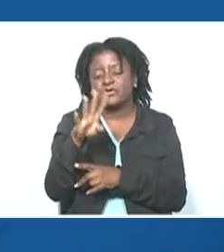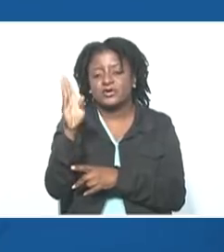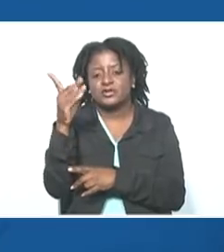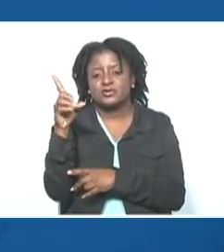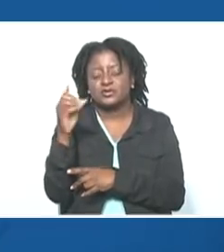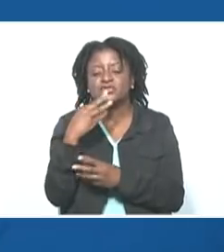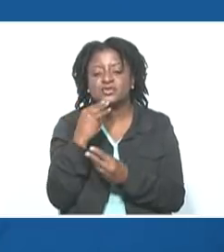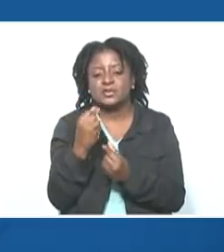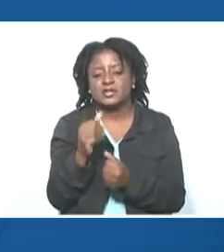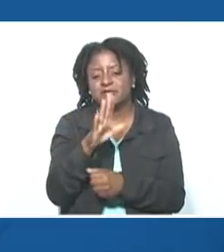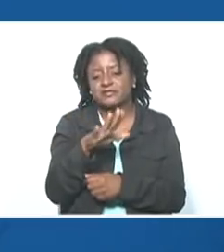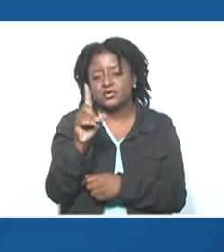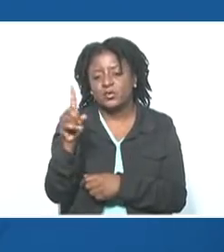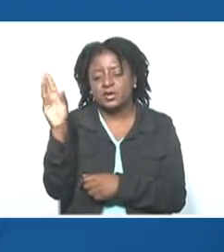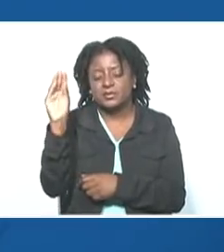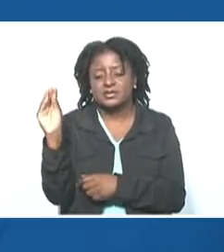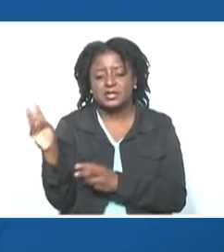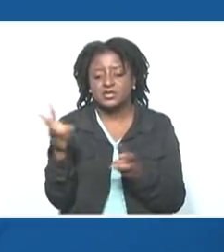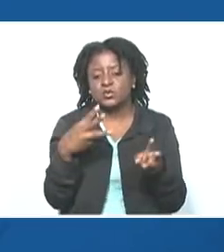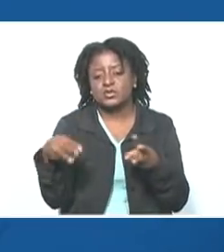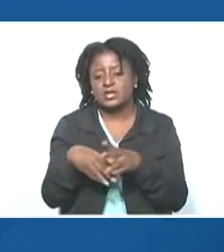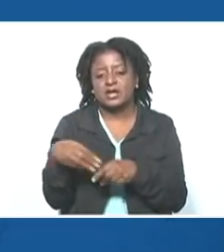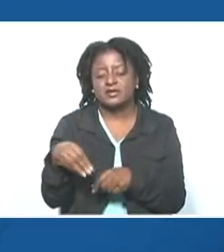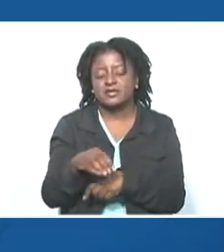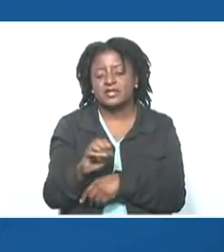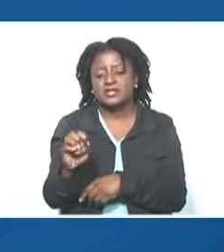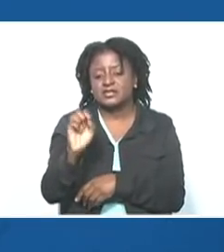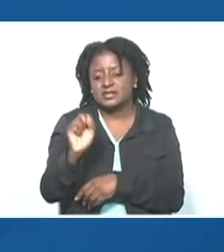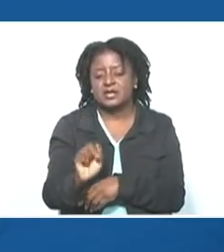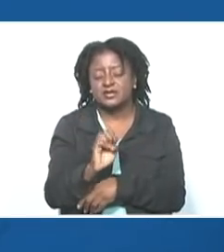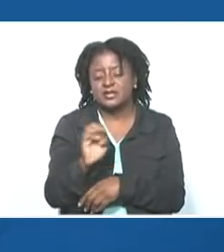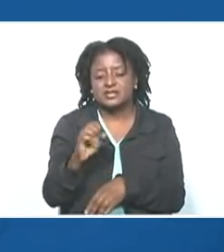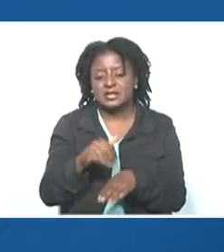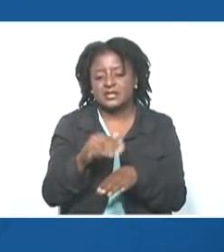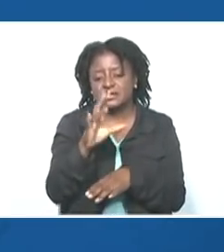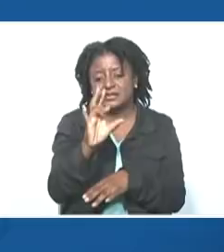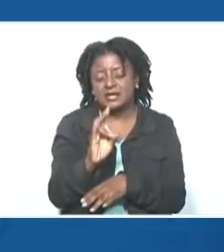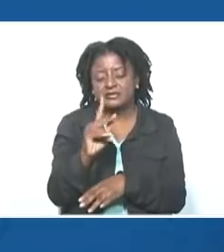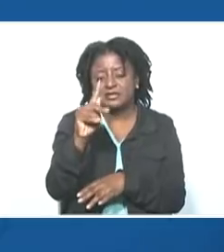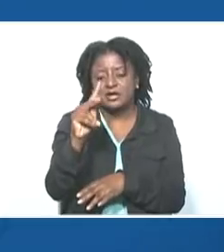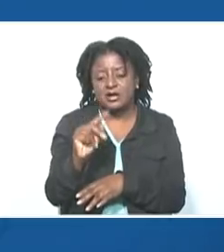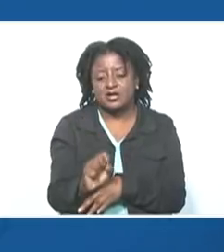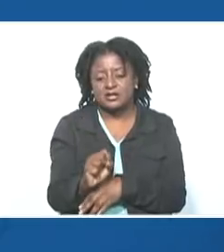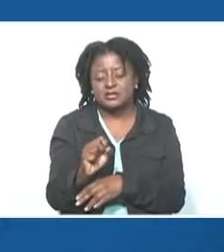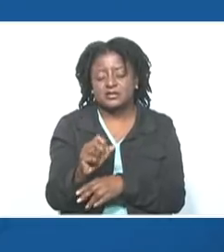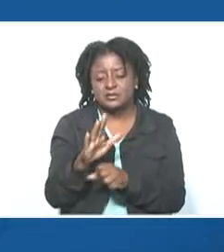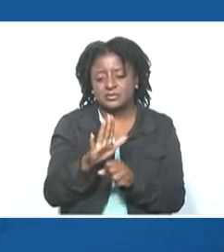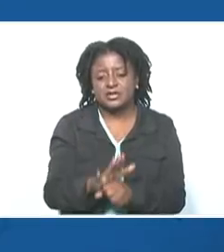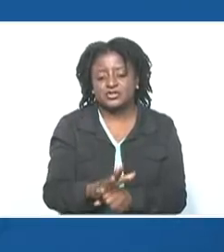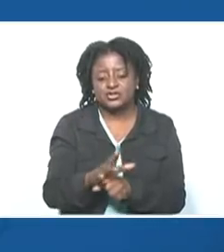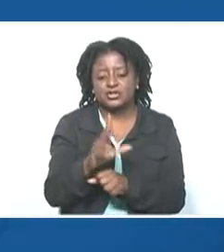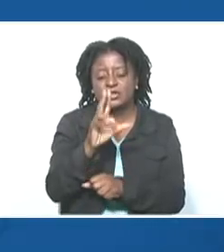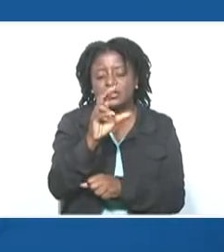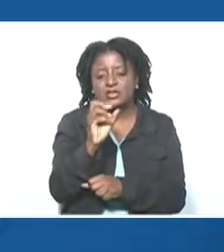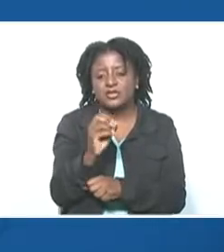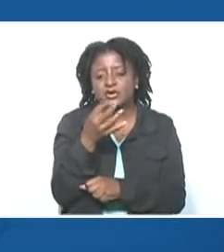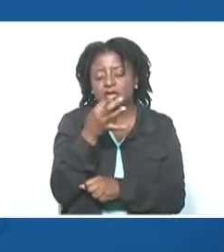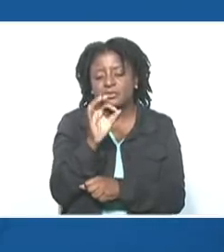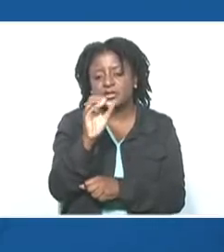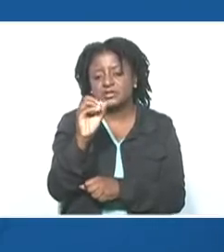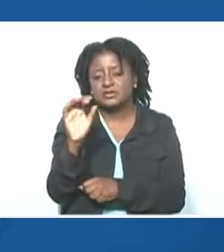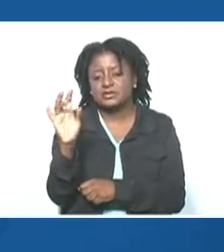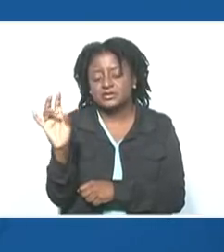at 51%. The winds are out of the east-southeast at 7 knots, your barometric pressure 1,018.4 millibars. That